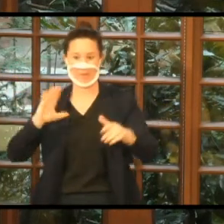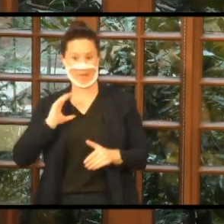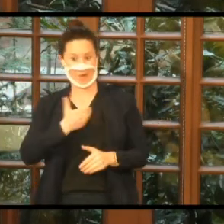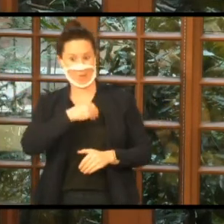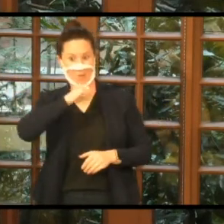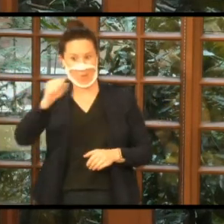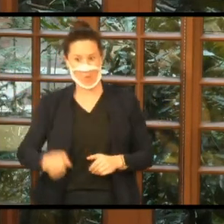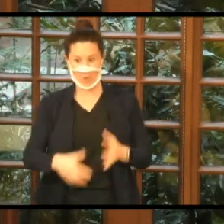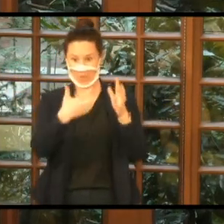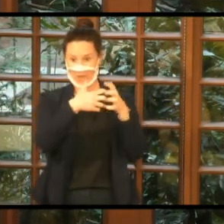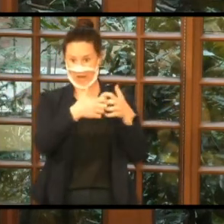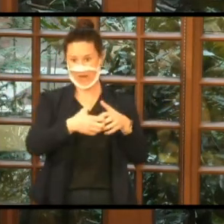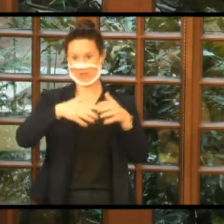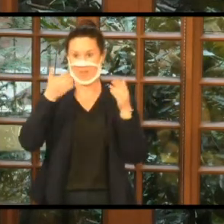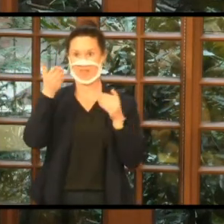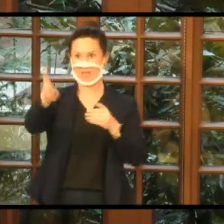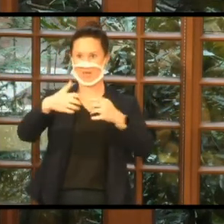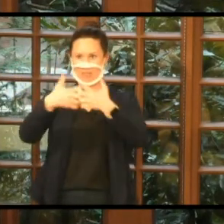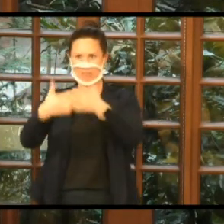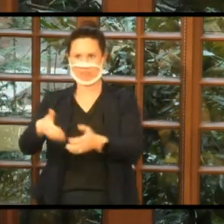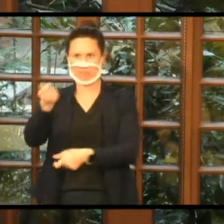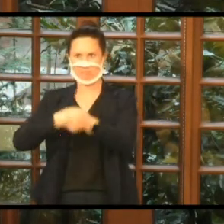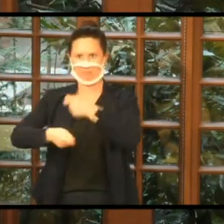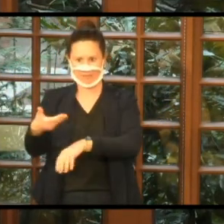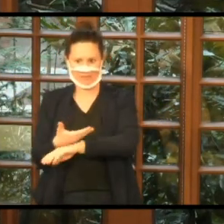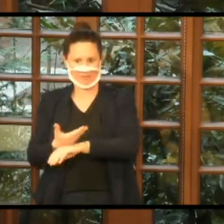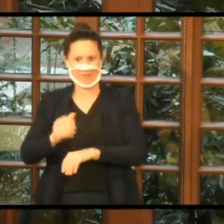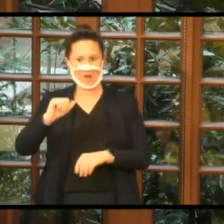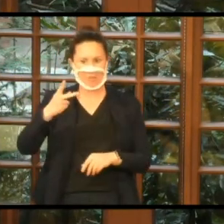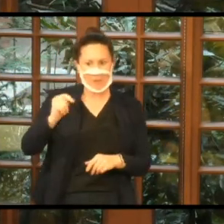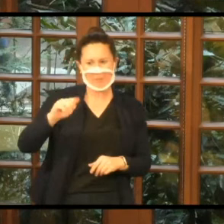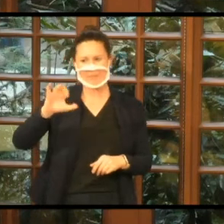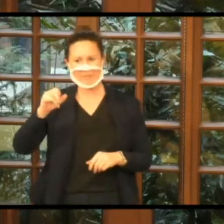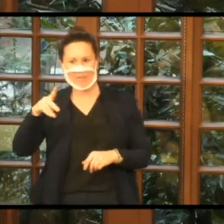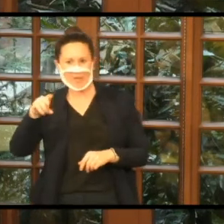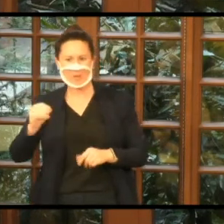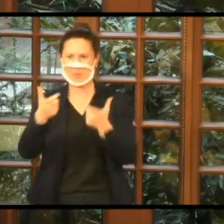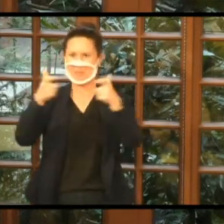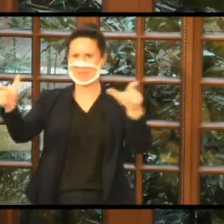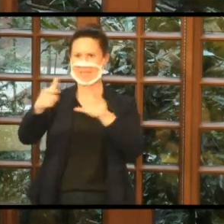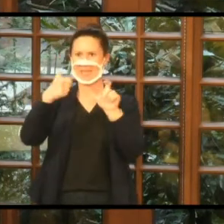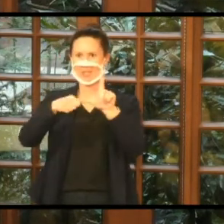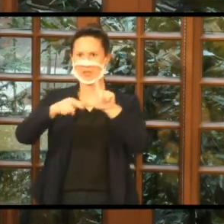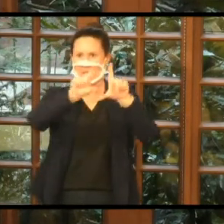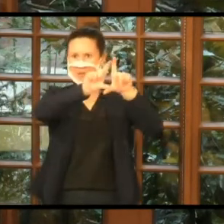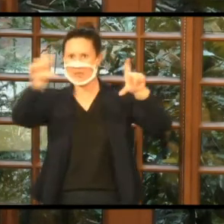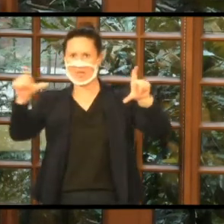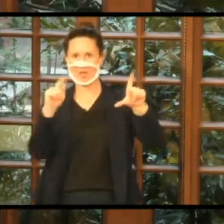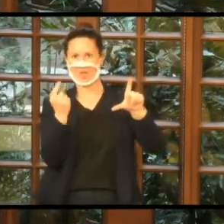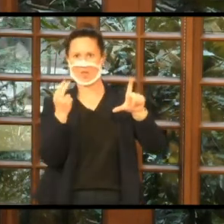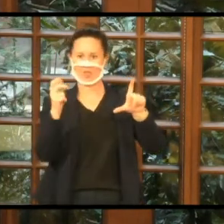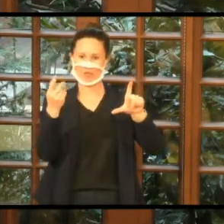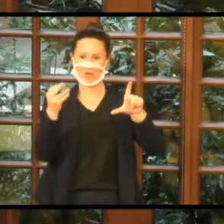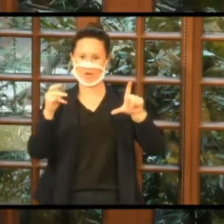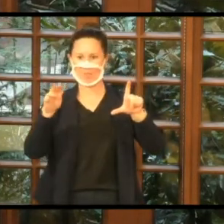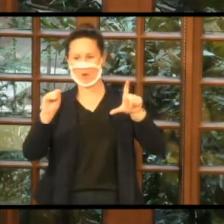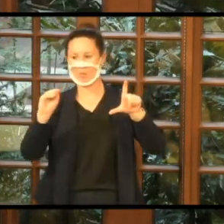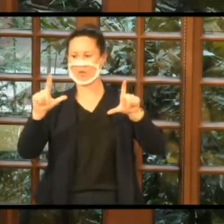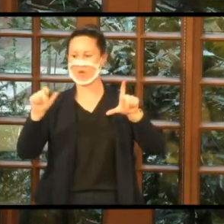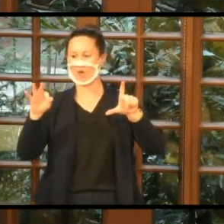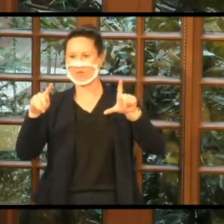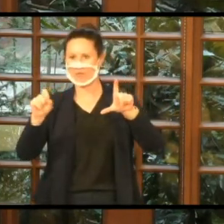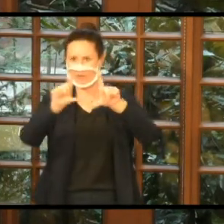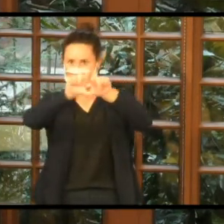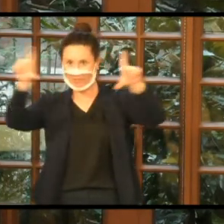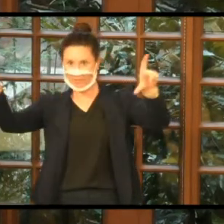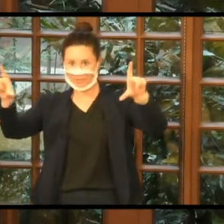partitioned into high-end condos, and giant 10-foot letterforms were painted across the building's broad side, the Geronimo Lofts. At the end of the